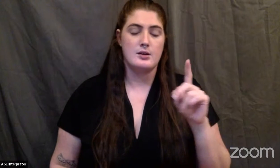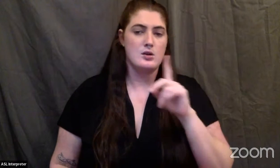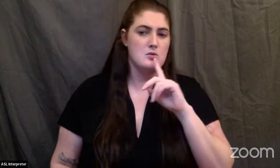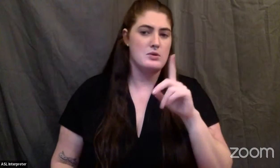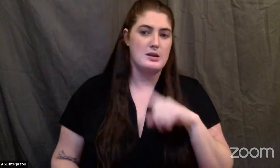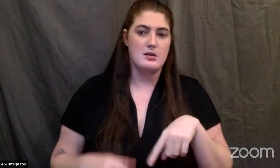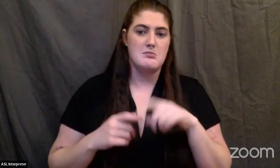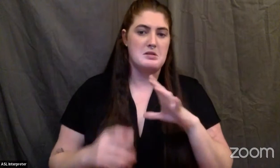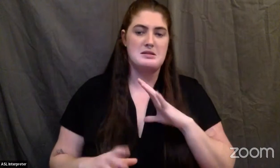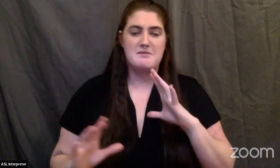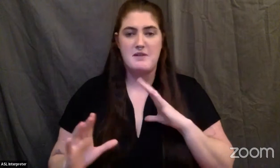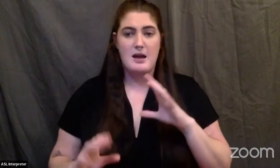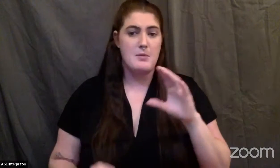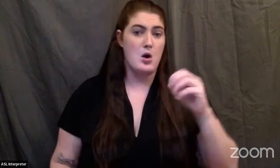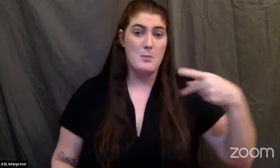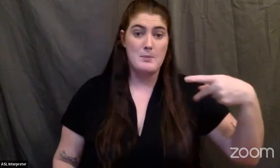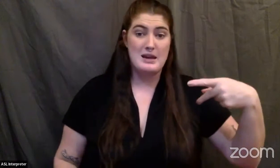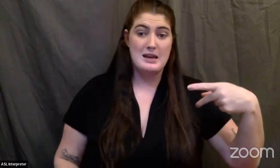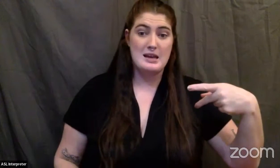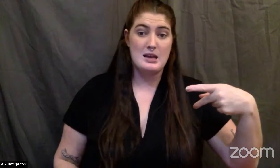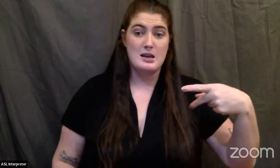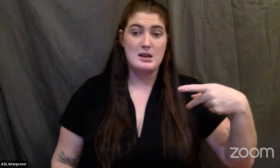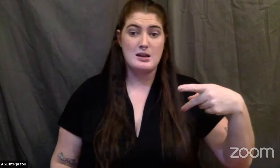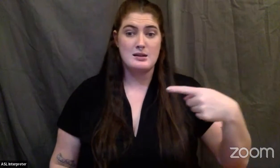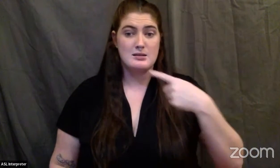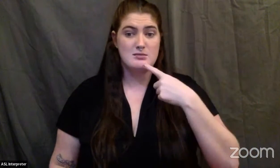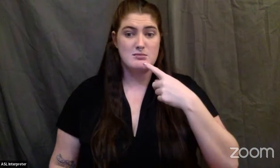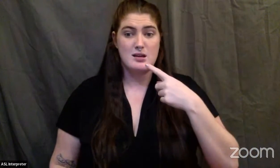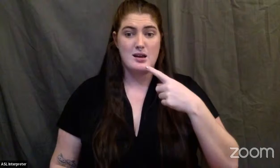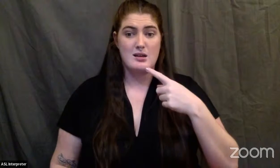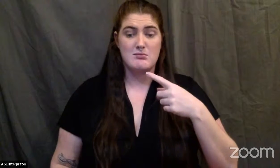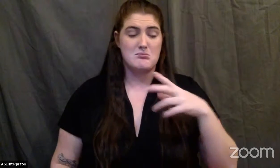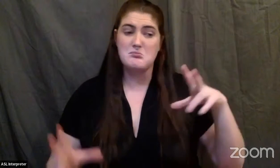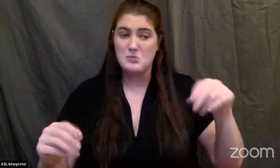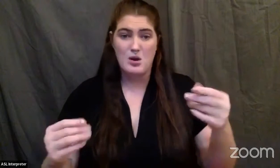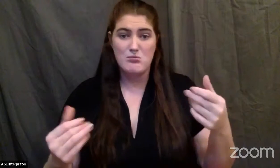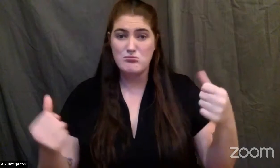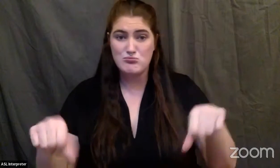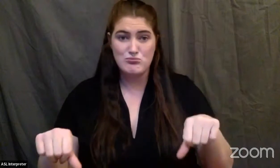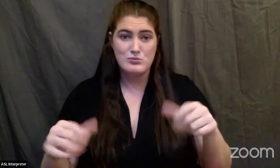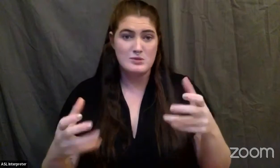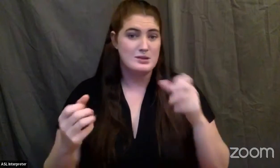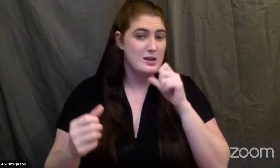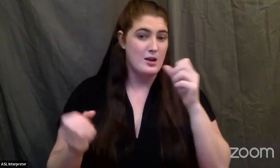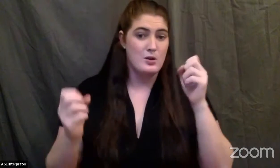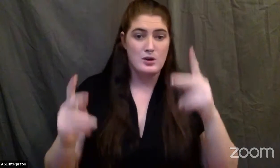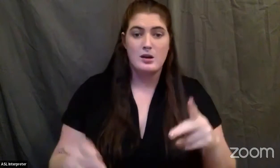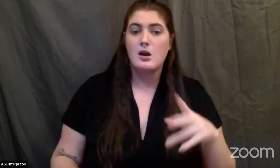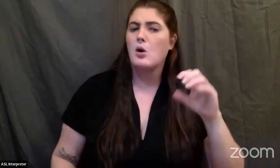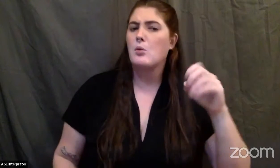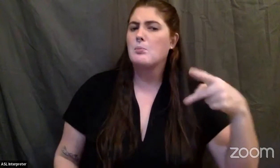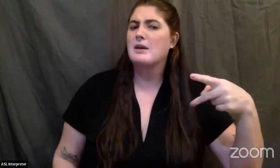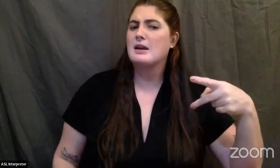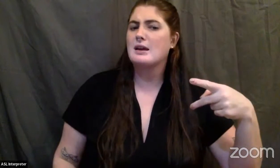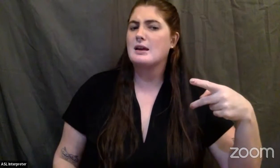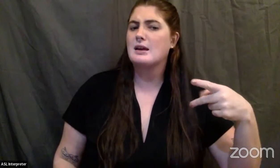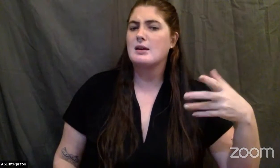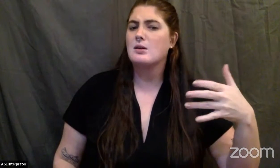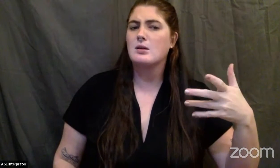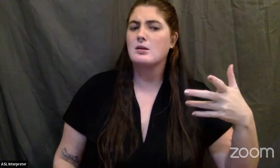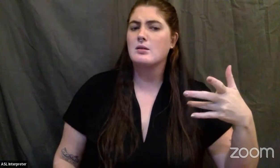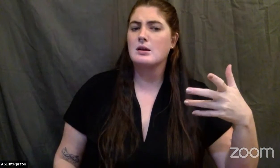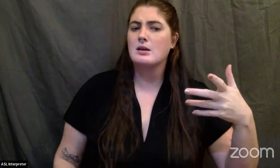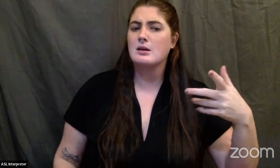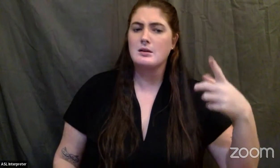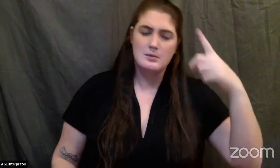to it. They were like, it's fine, but OP put a pretty harsh statement like it was not okay. You know, OP they is did what? not- The acronyms I'm not